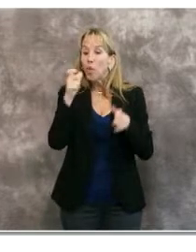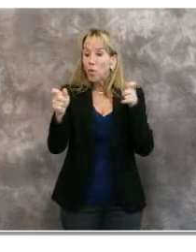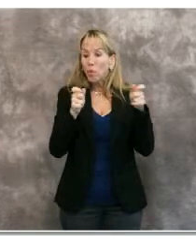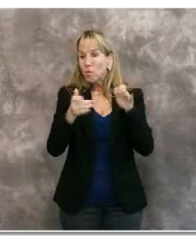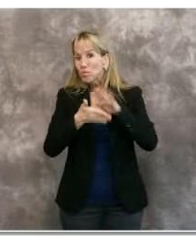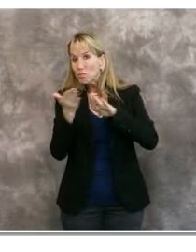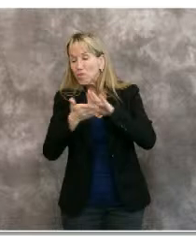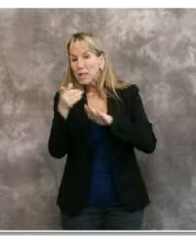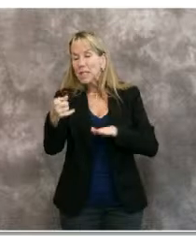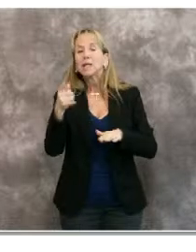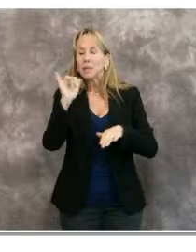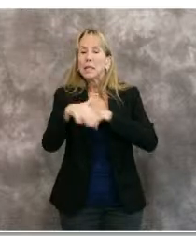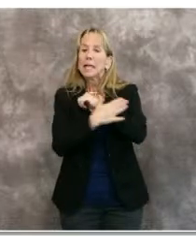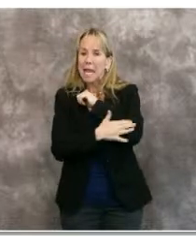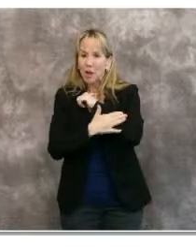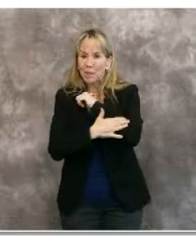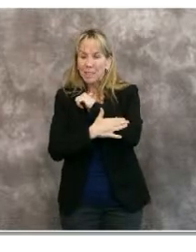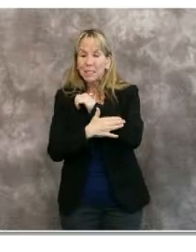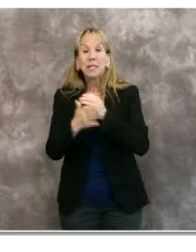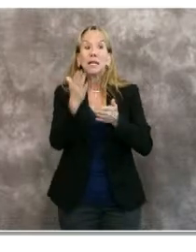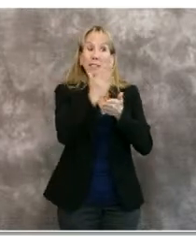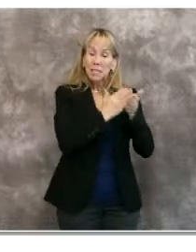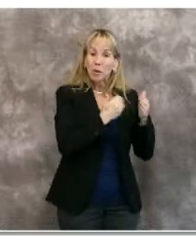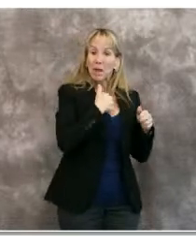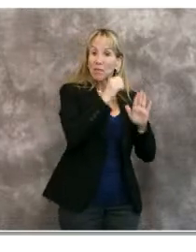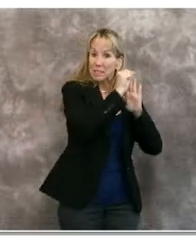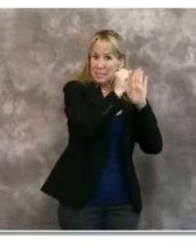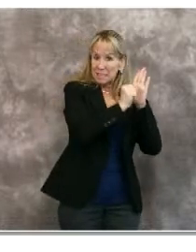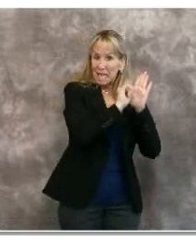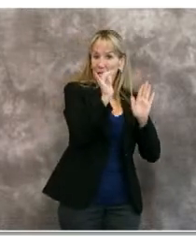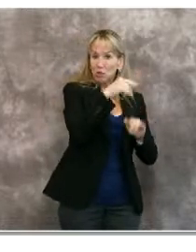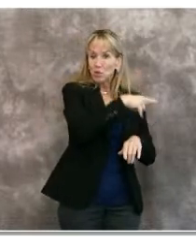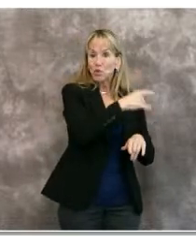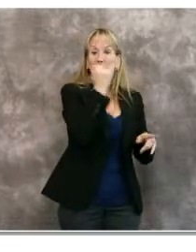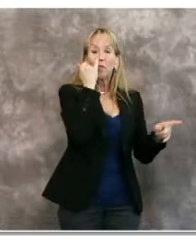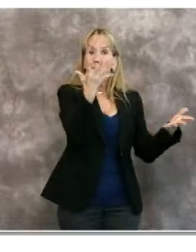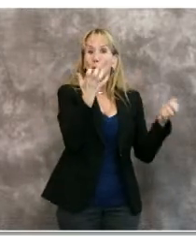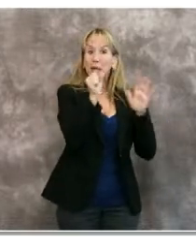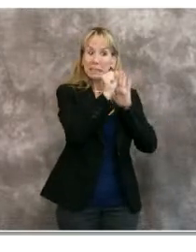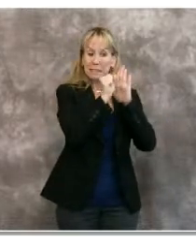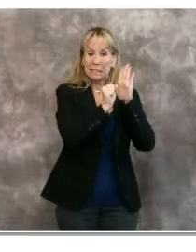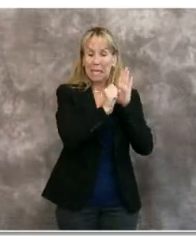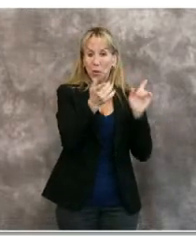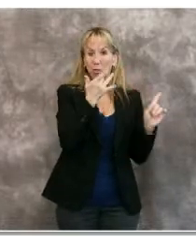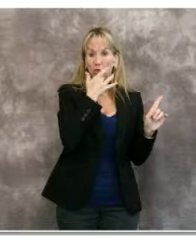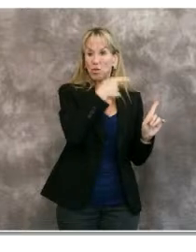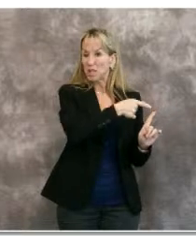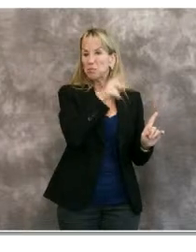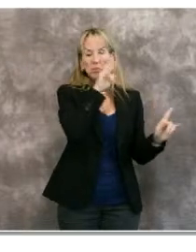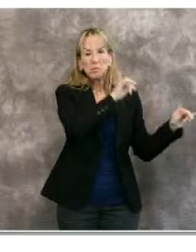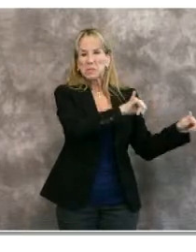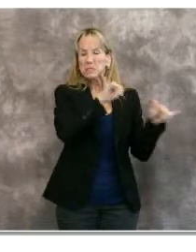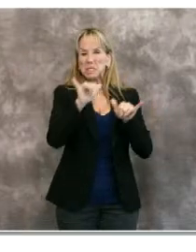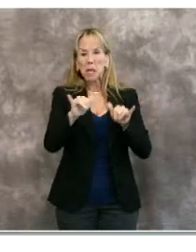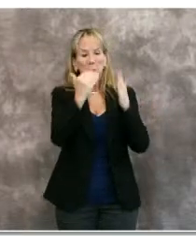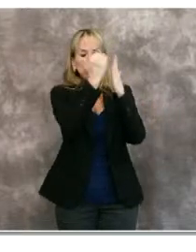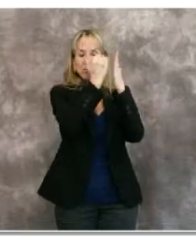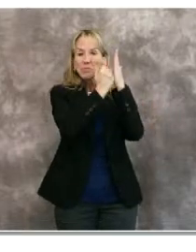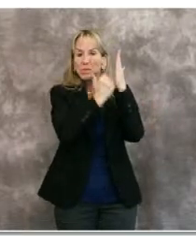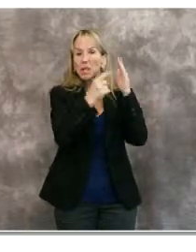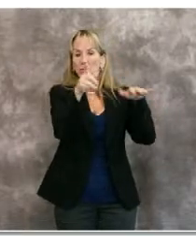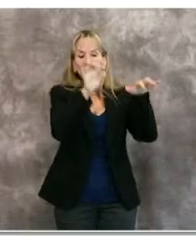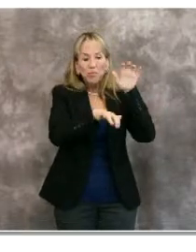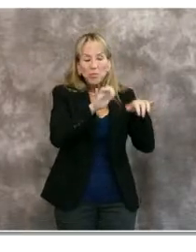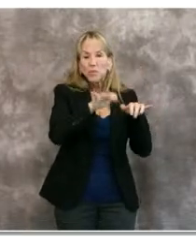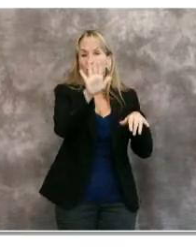click on a state testing site, then this is what it will look like when you come from there. You will very similarly follow the steps, enter your